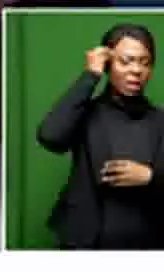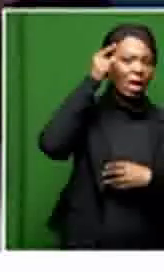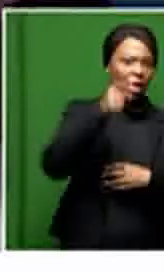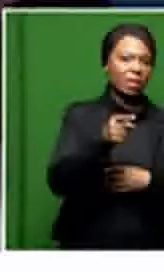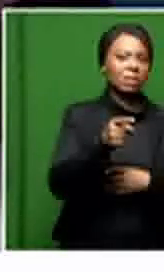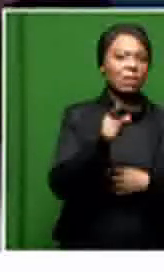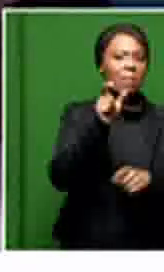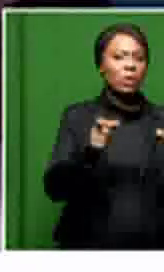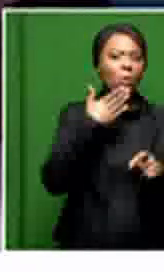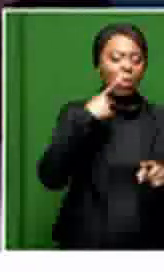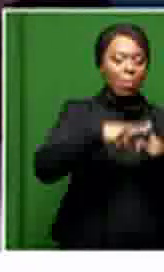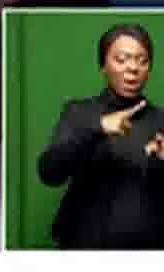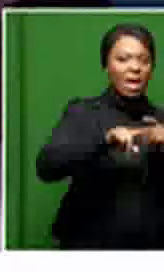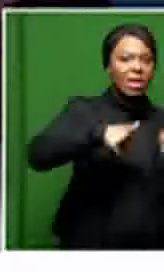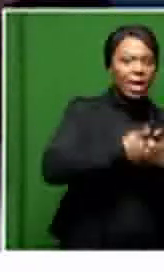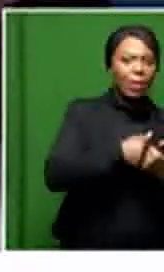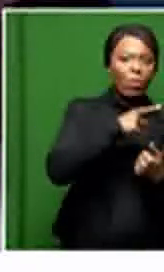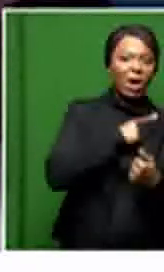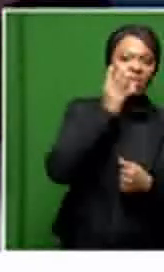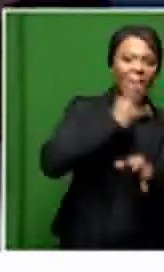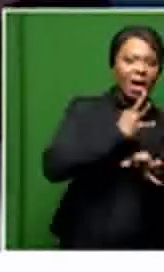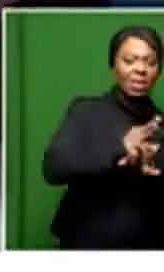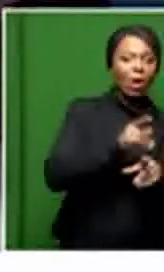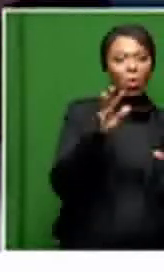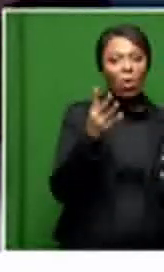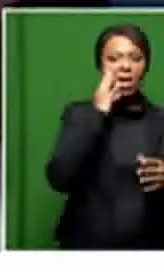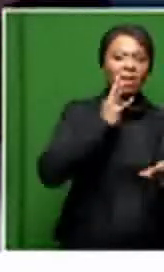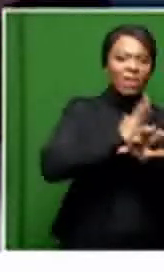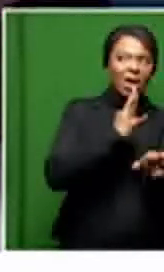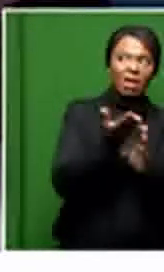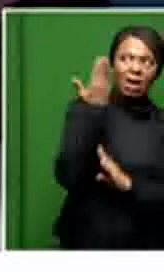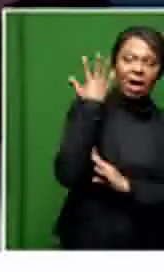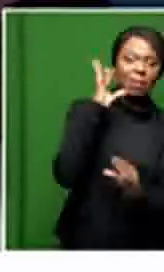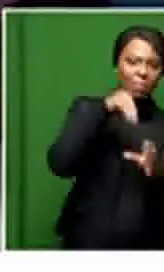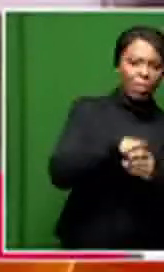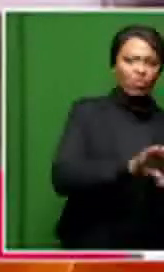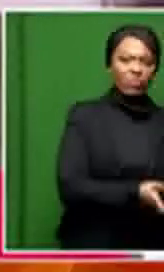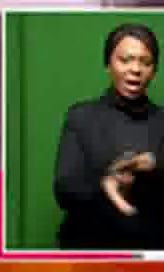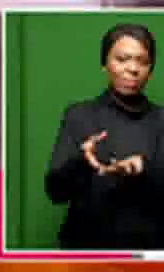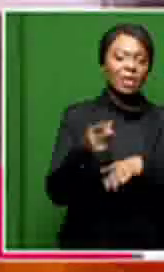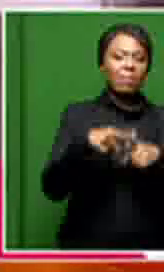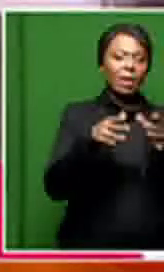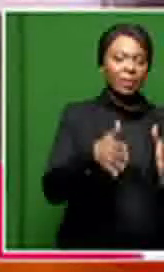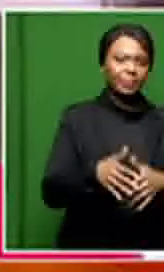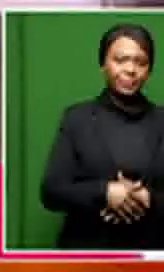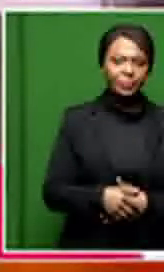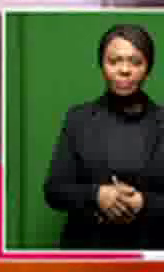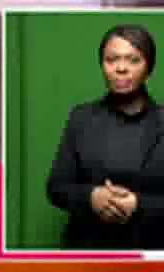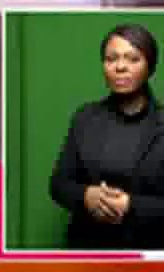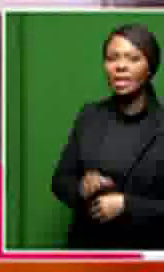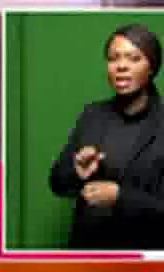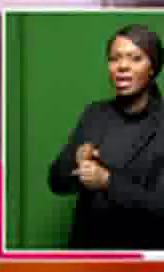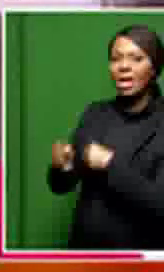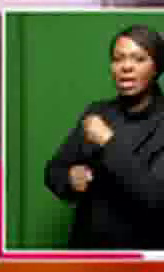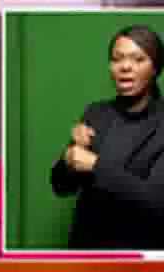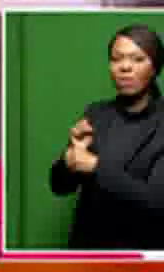game, whose fathers and grandfathers were part of these rugby clubs, has just been incredible. I mean, 14 years later, Line Breakers is out.